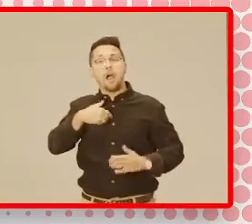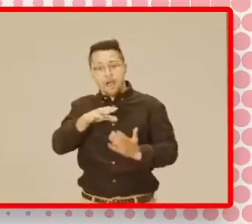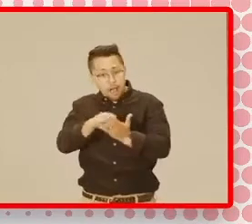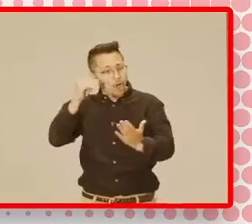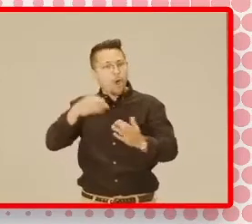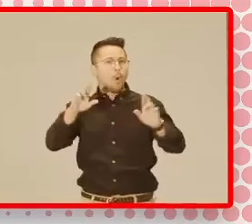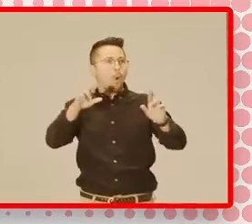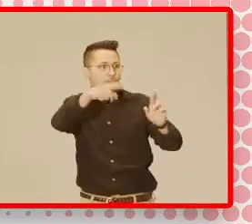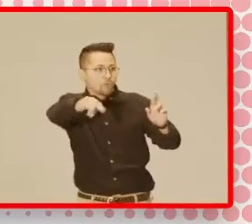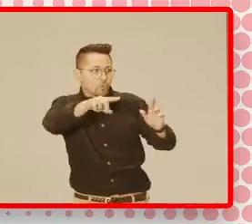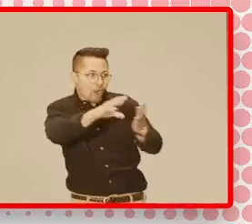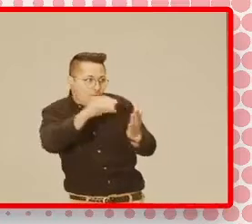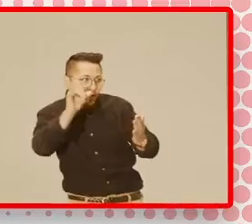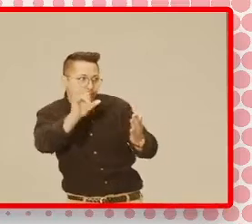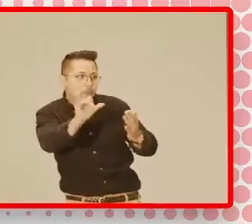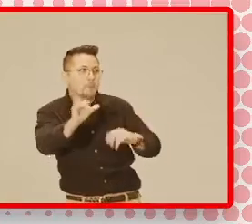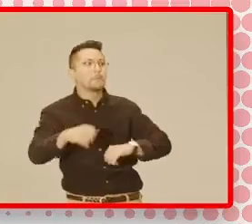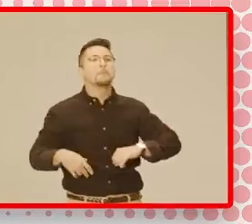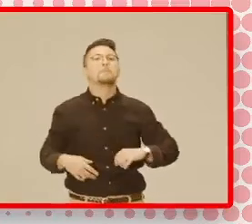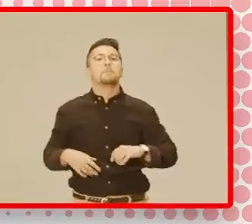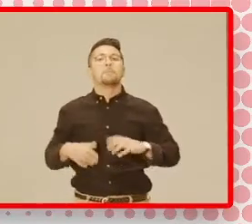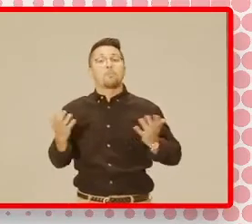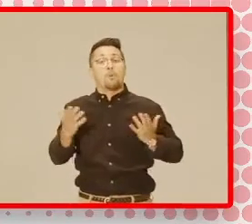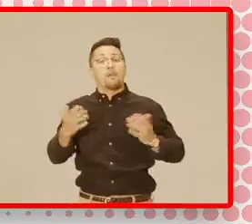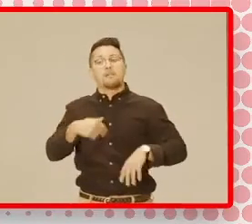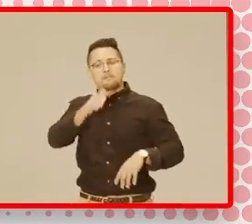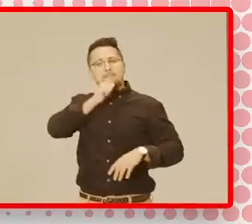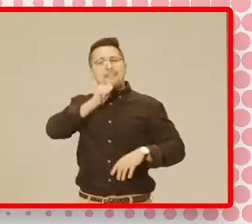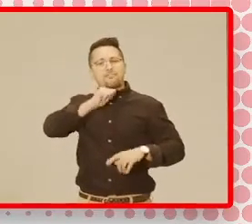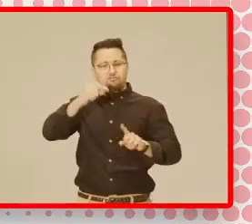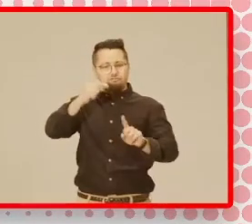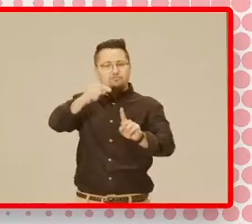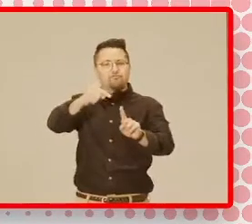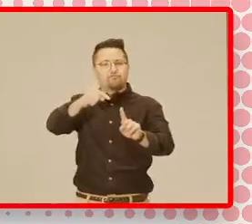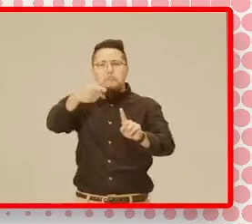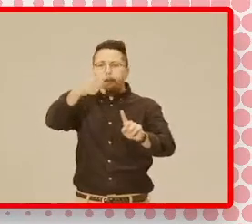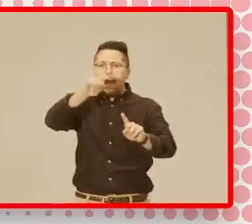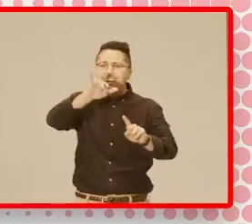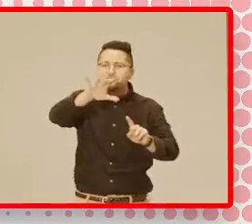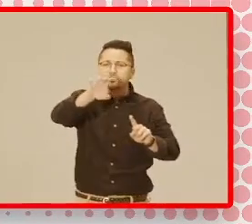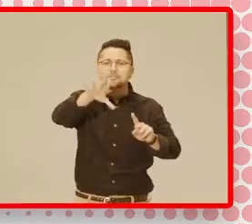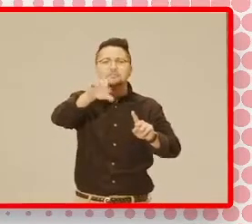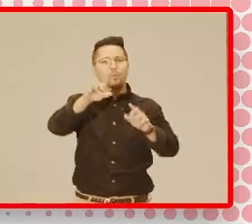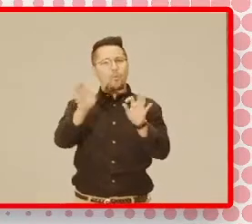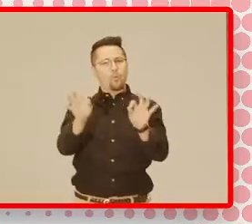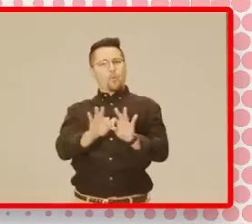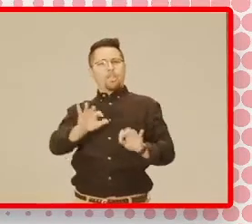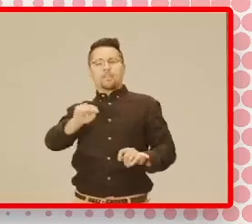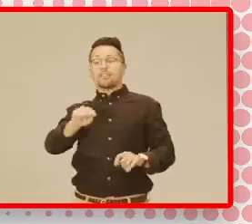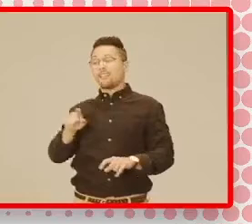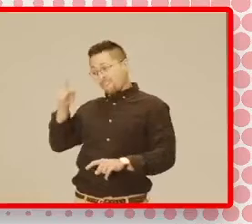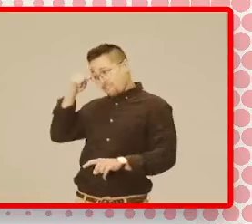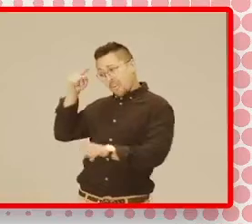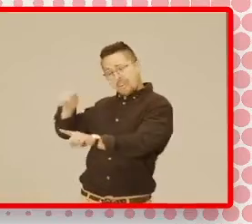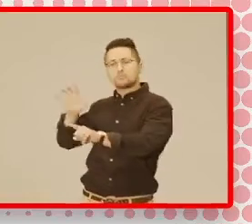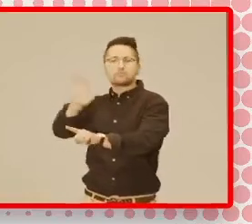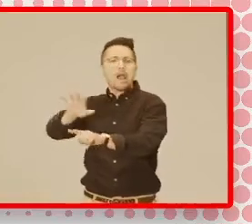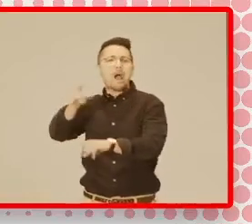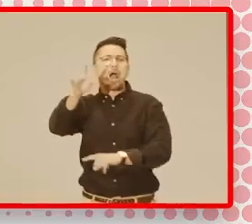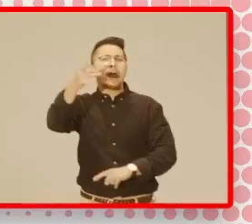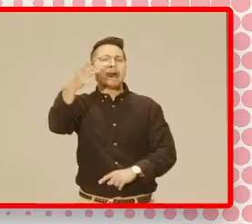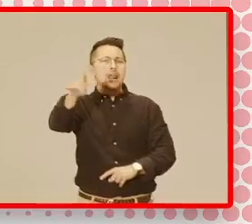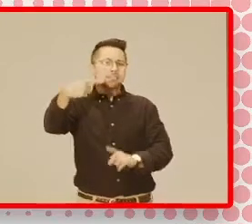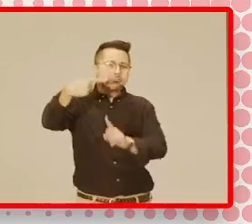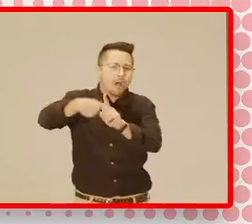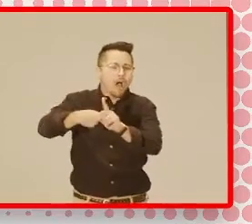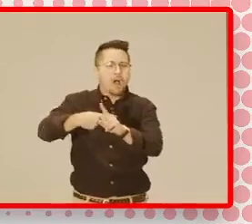take, is that the patience is worth it. It took Chris approximately 18 months to make his first